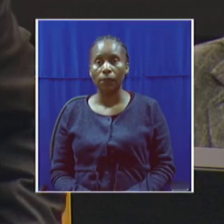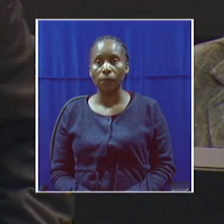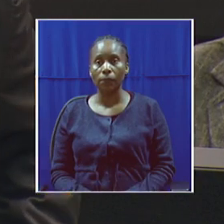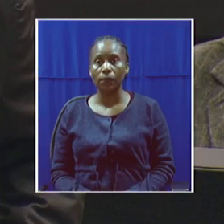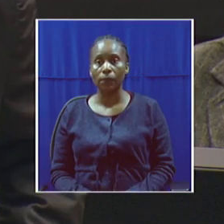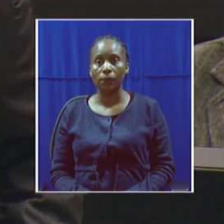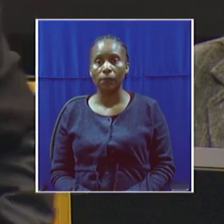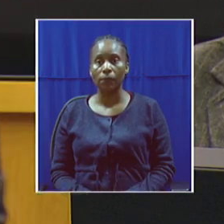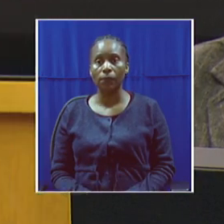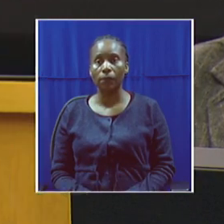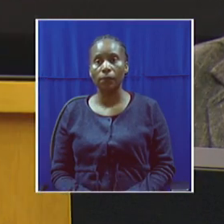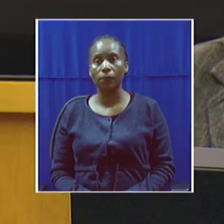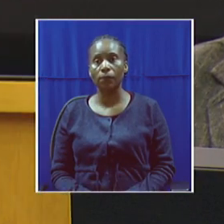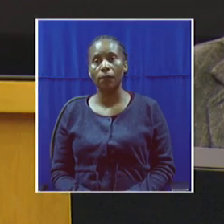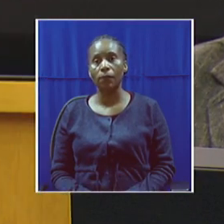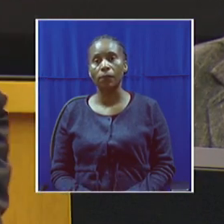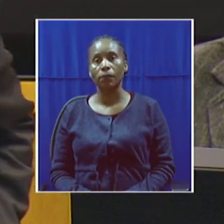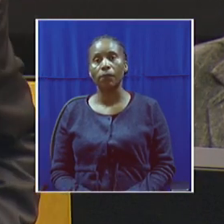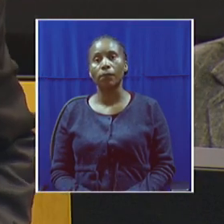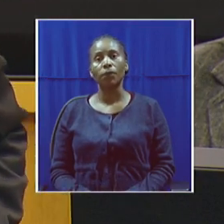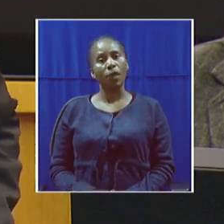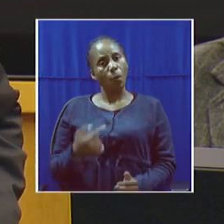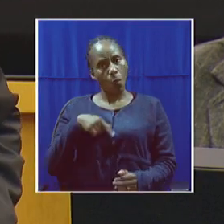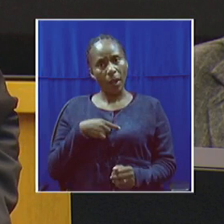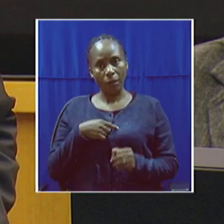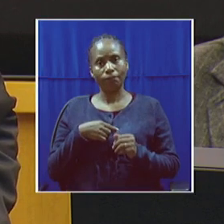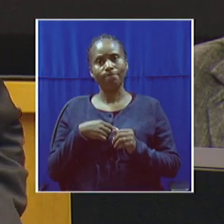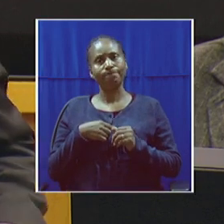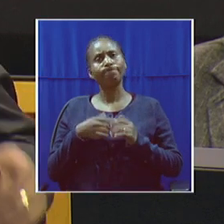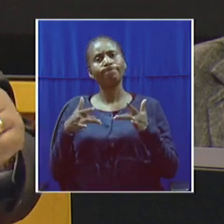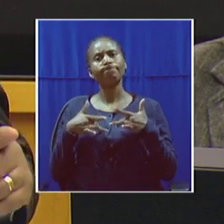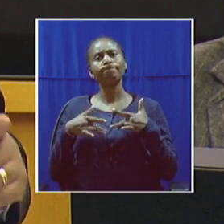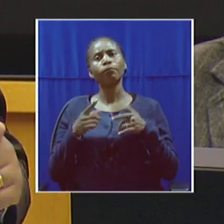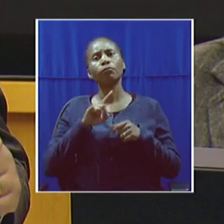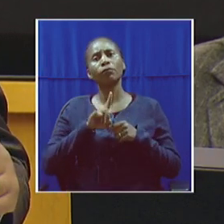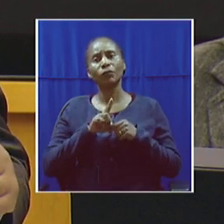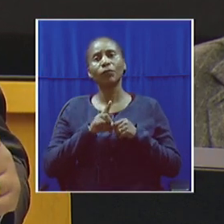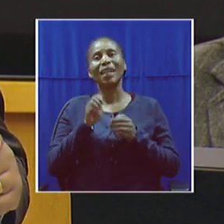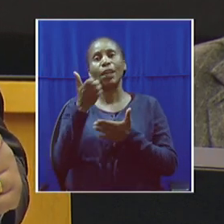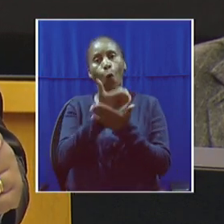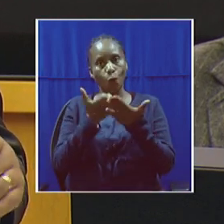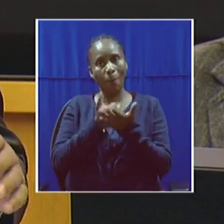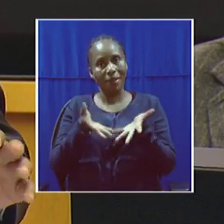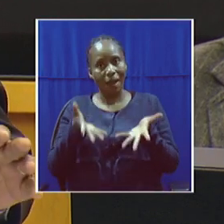uh we are running an economy yeah and the